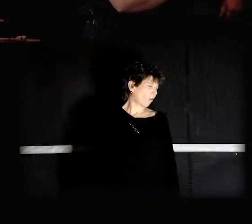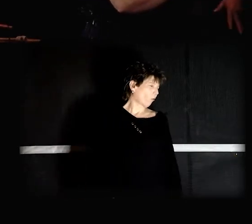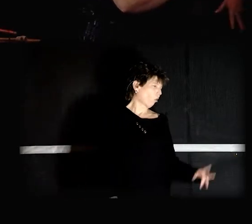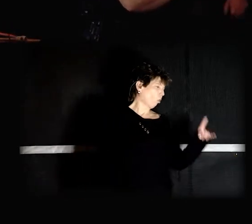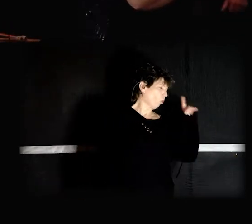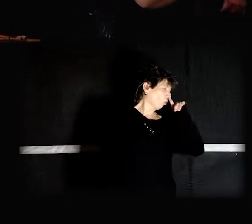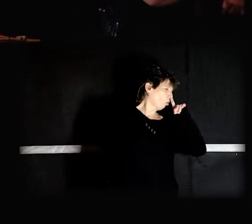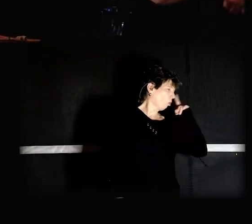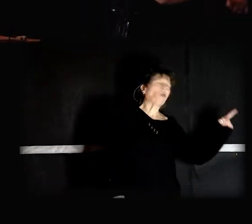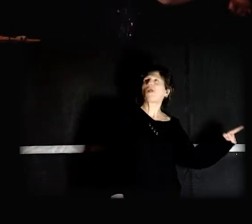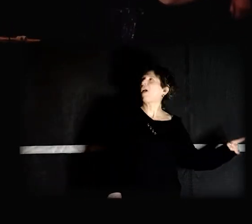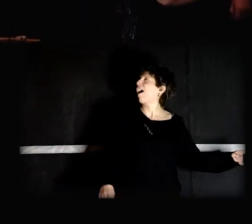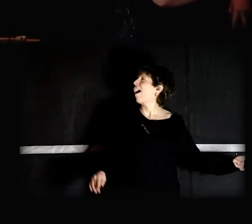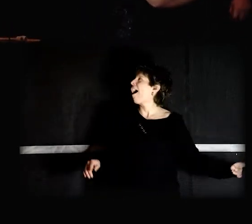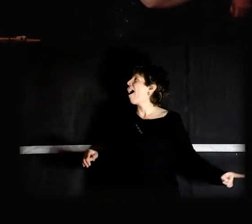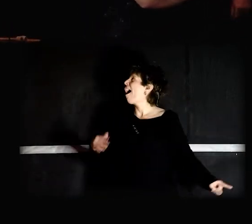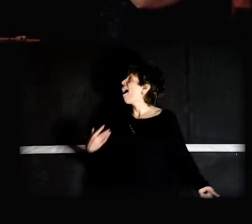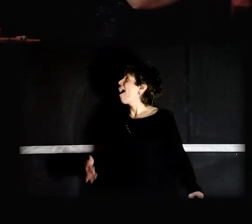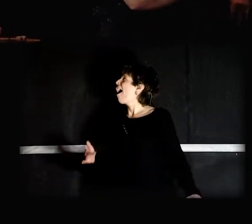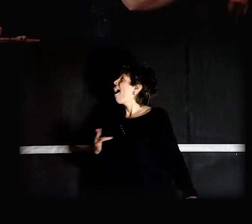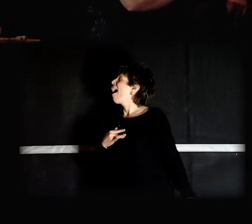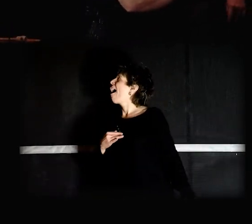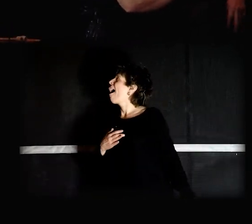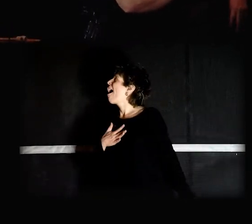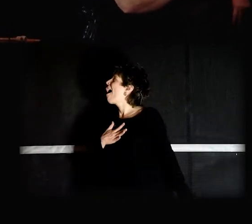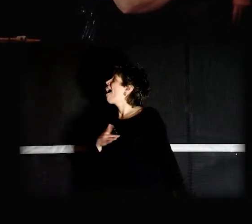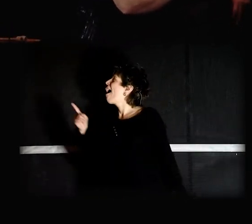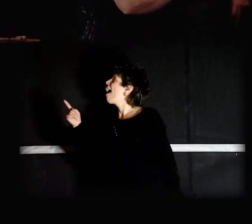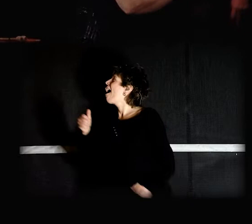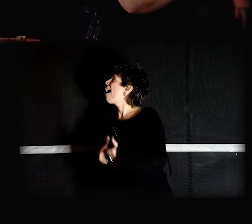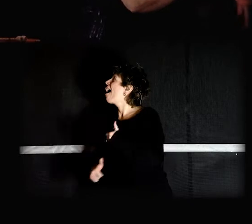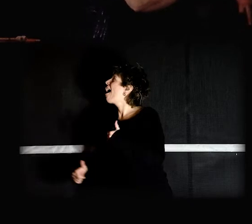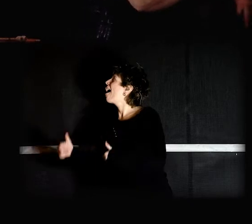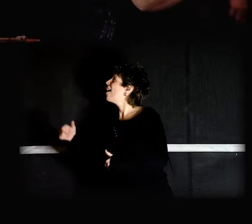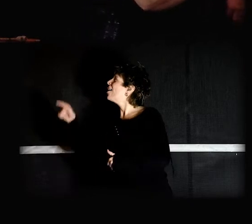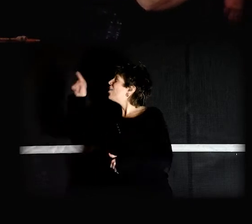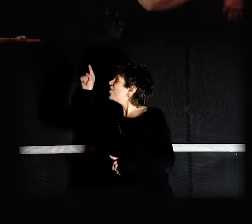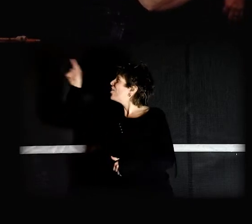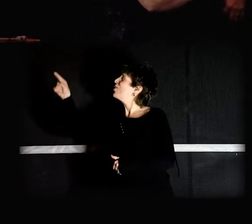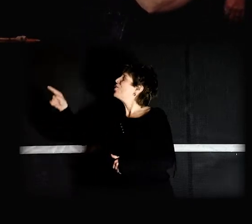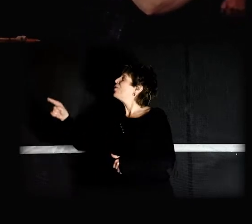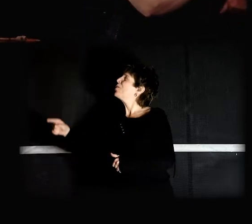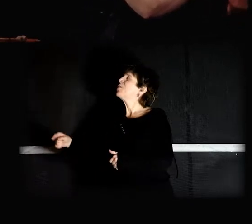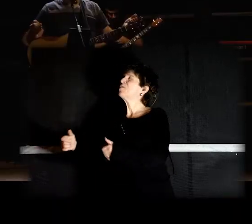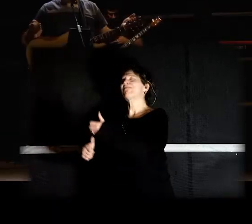nothing better than you, Lord. There's nothing,